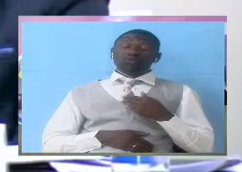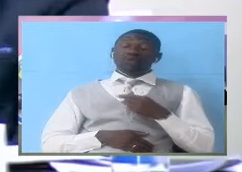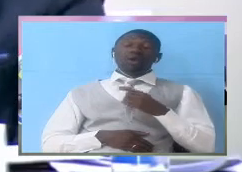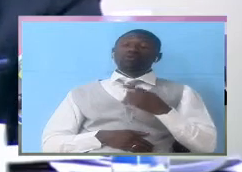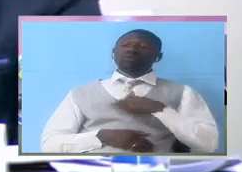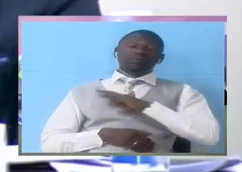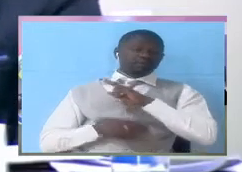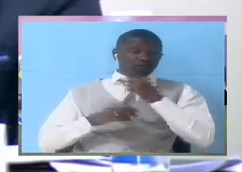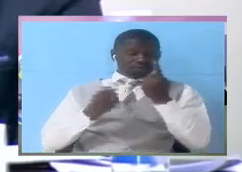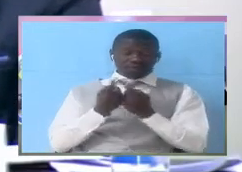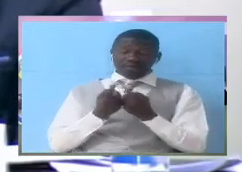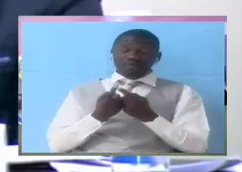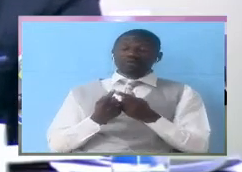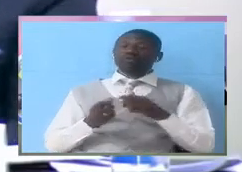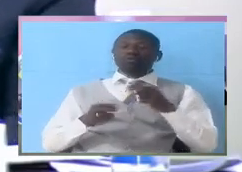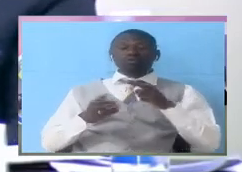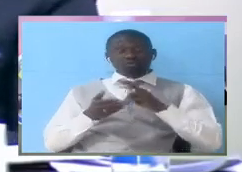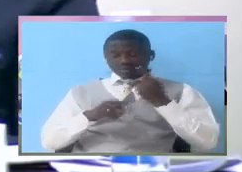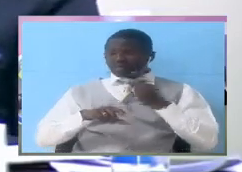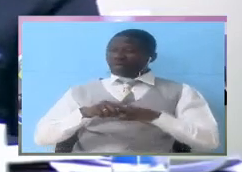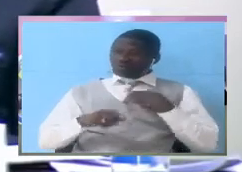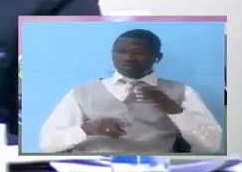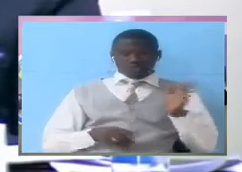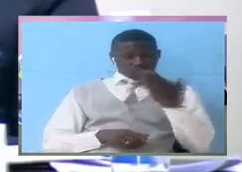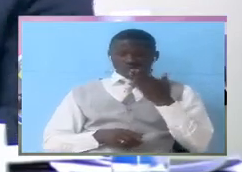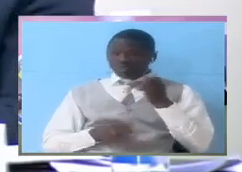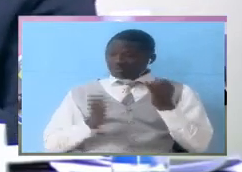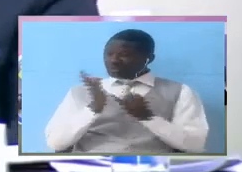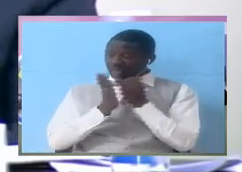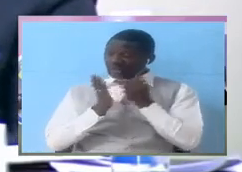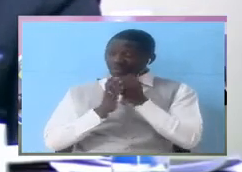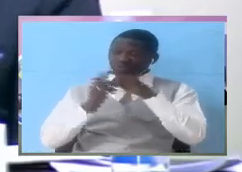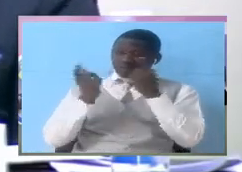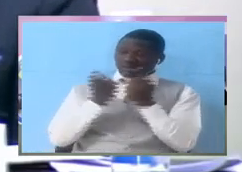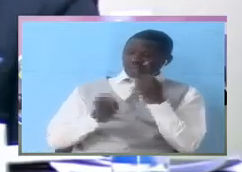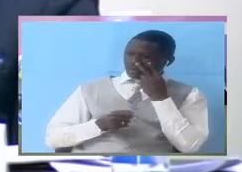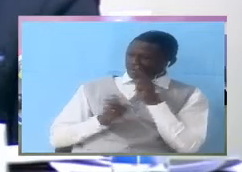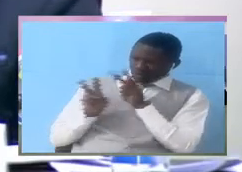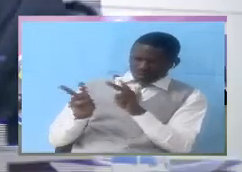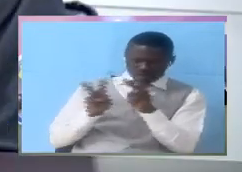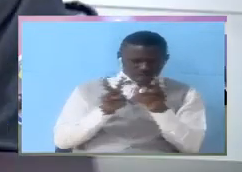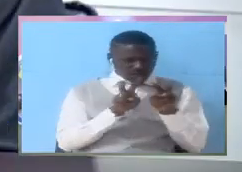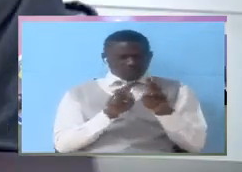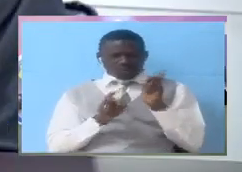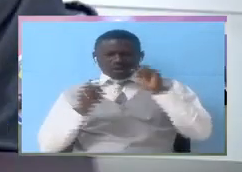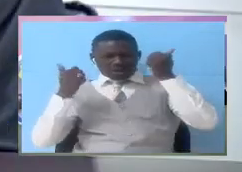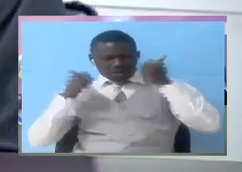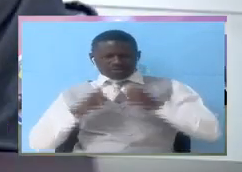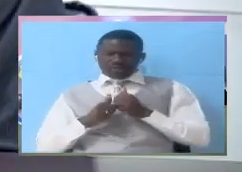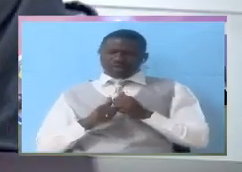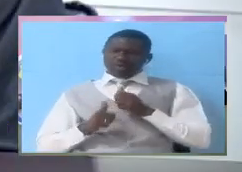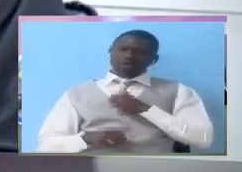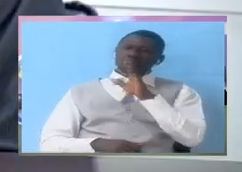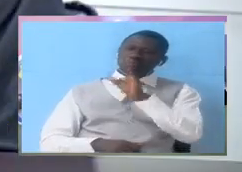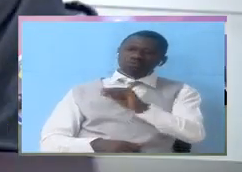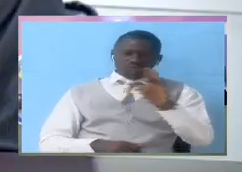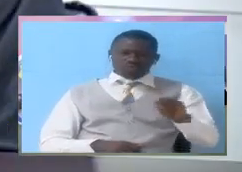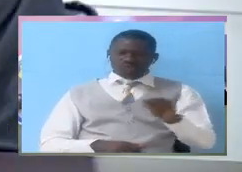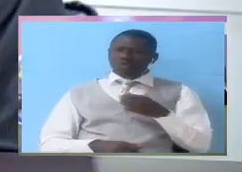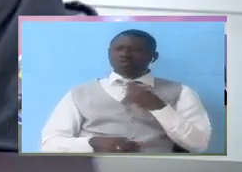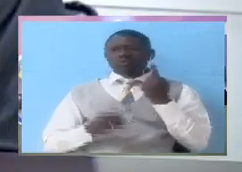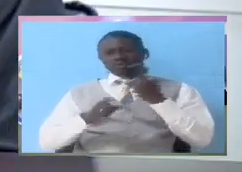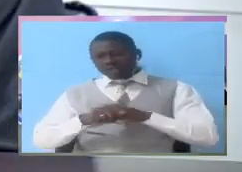would occasionally go to the panel to also see what they're doing or to brief them. Why do then em rek ci mom mo ñew sa office way